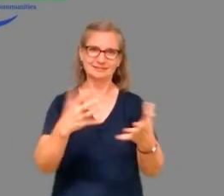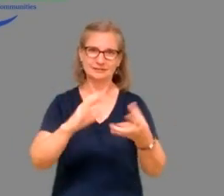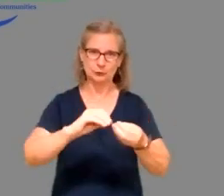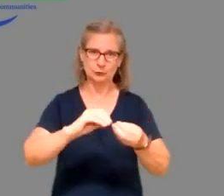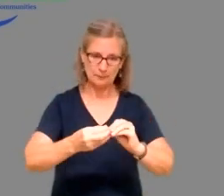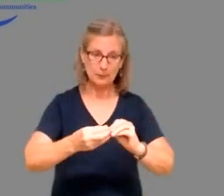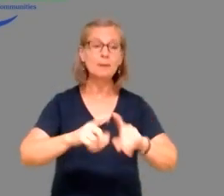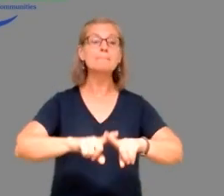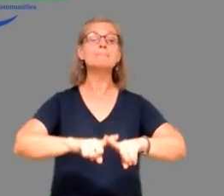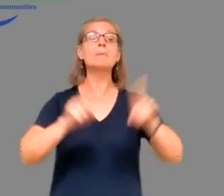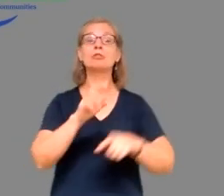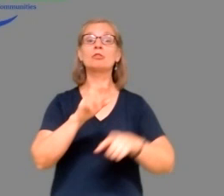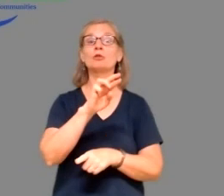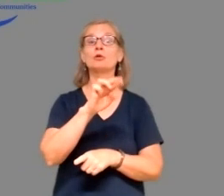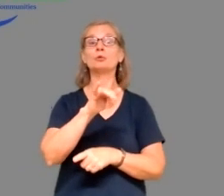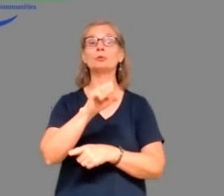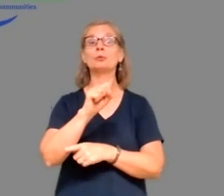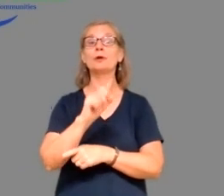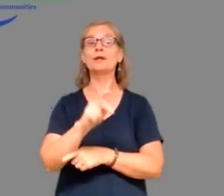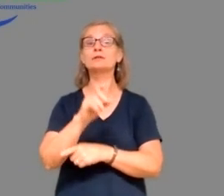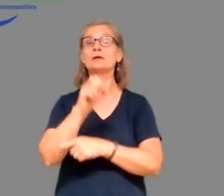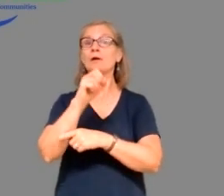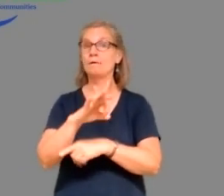then having those cases bloom